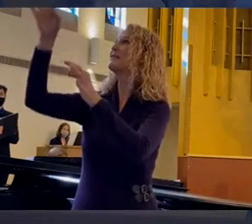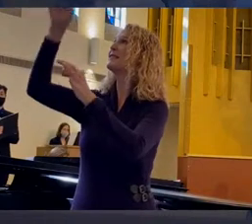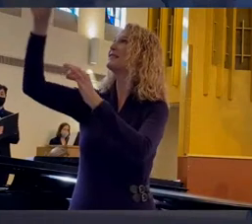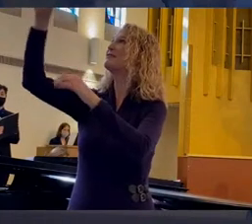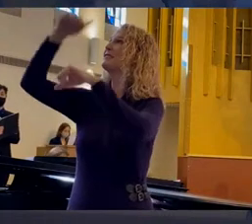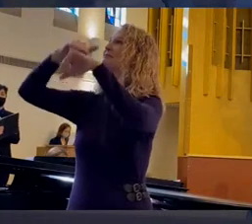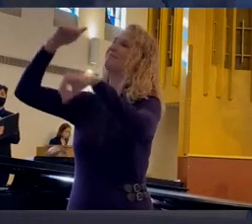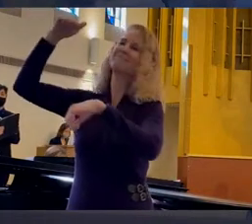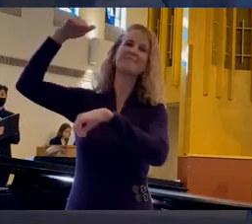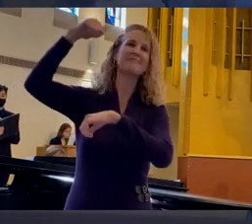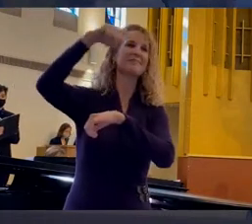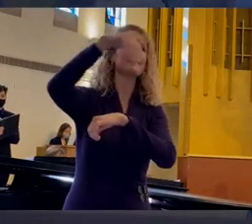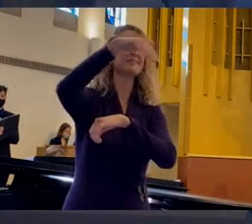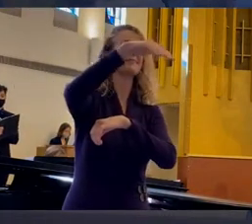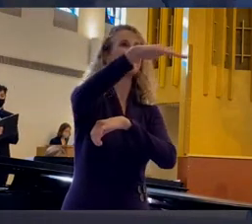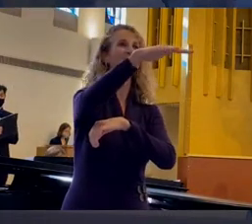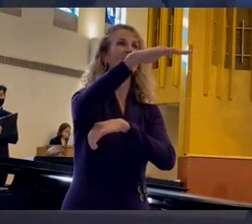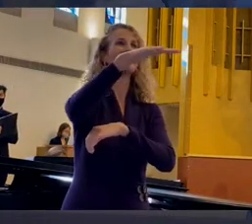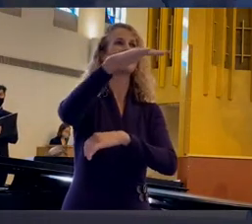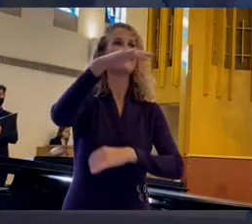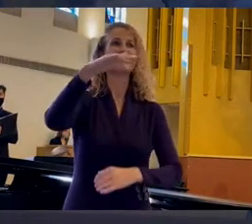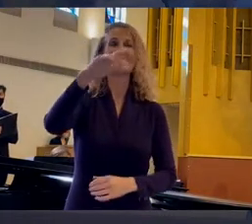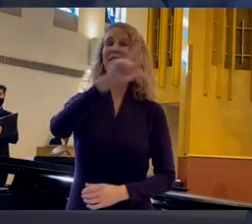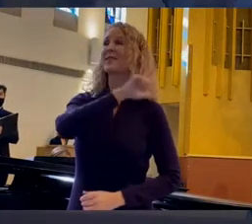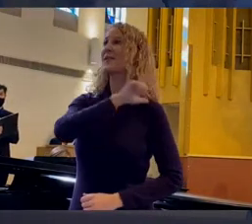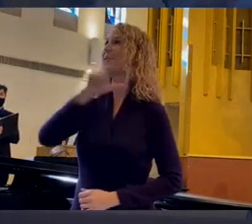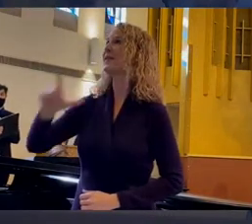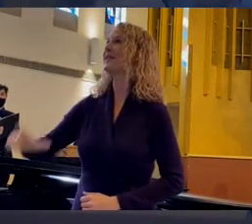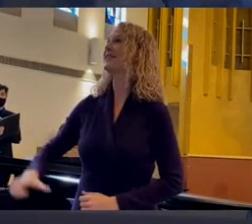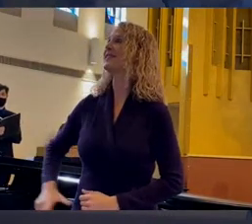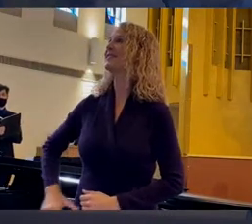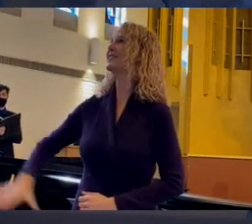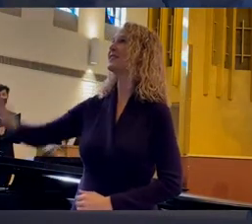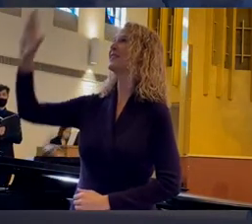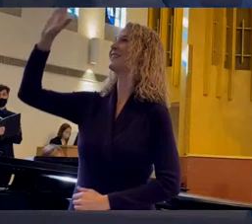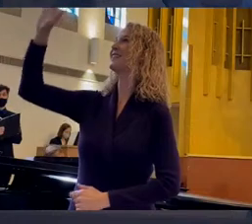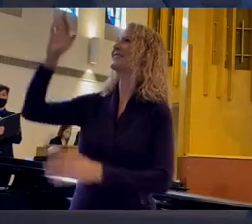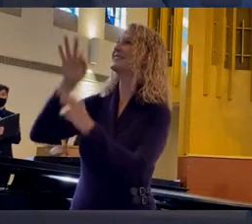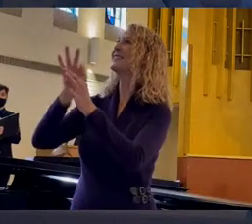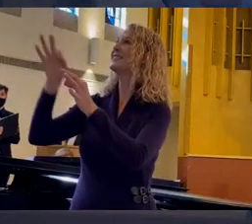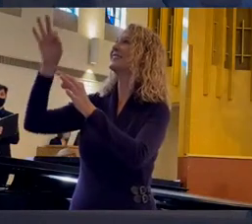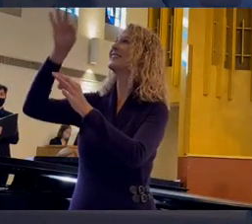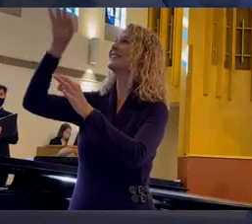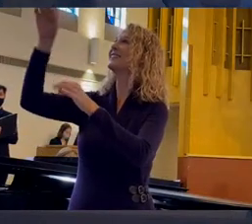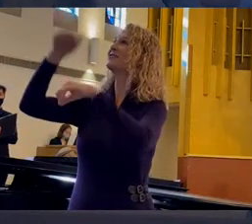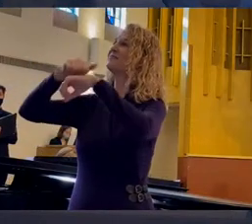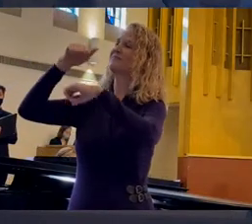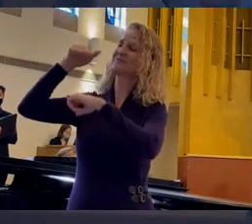Send out.